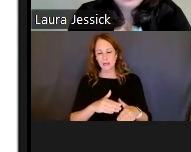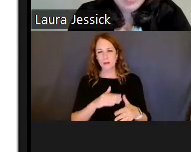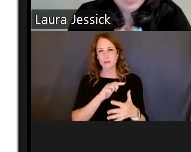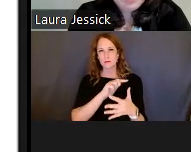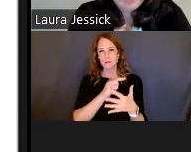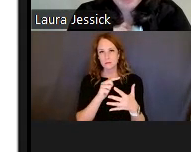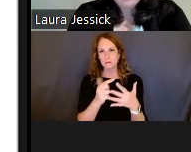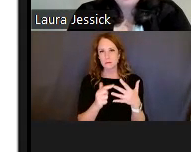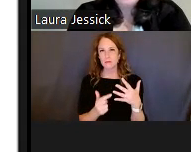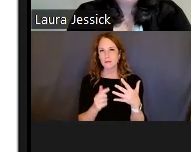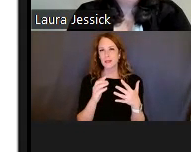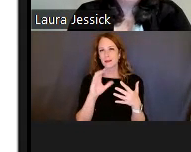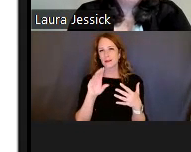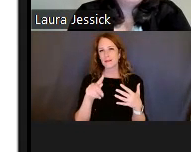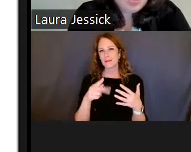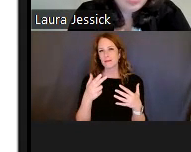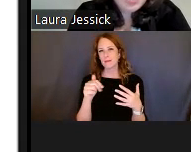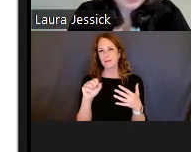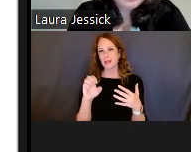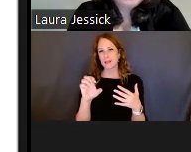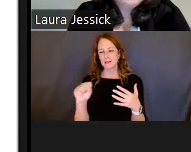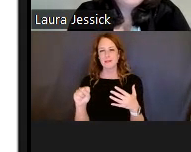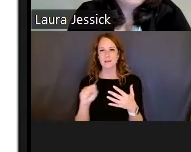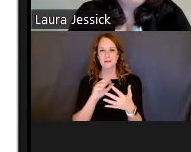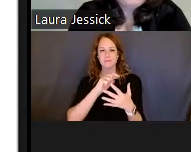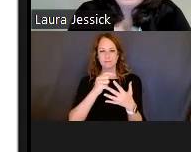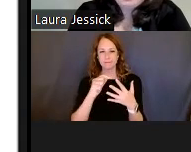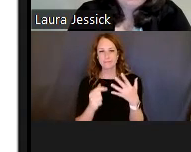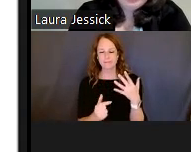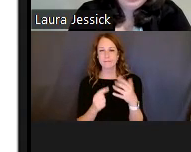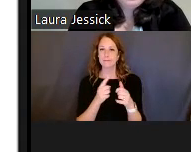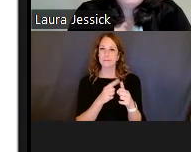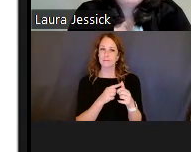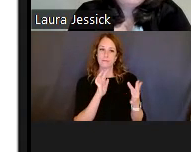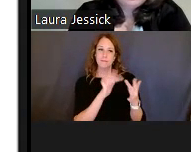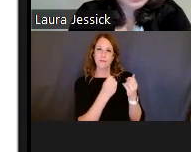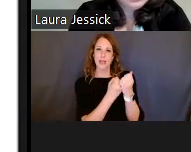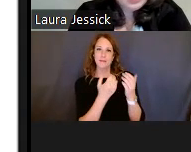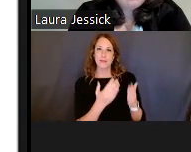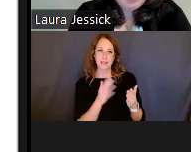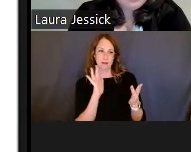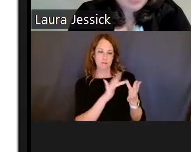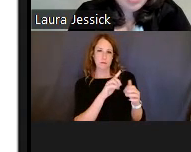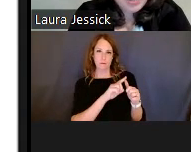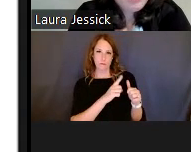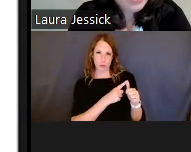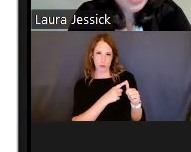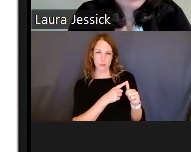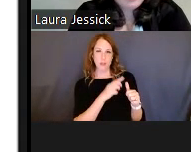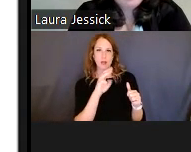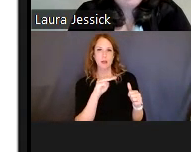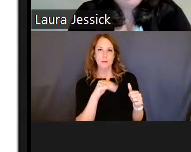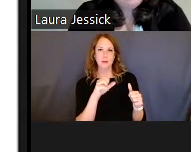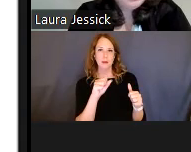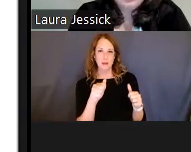of phases. And the initial contact is conducted by an advocate. So it does say MCASA SAKI